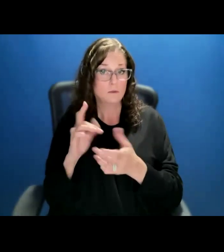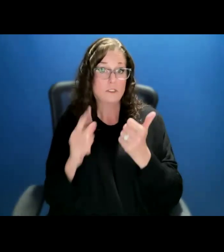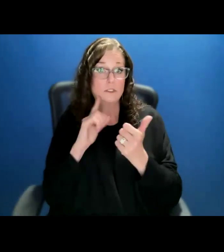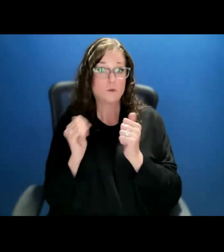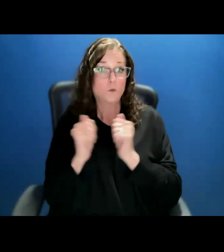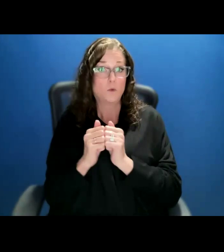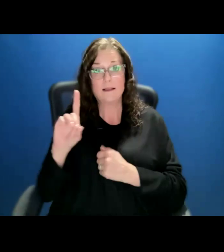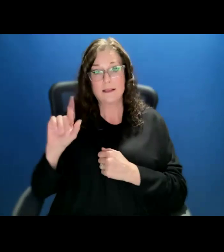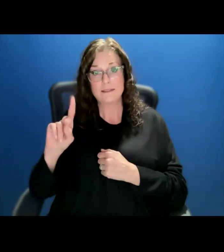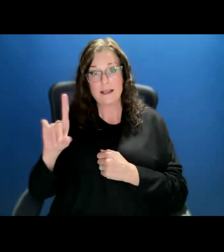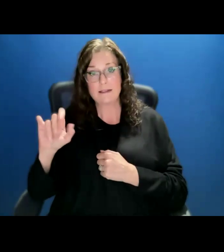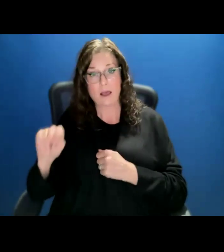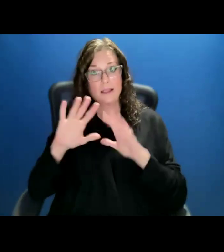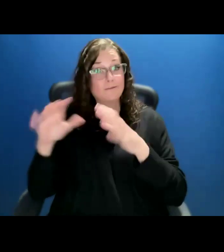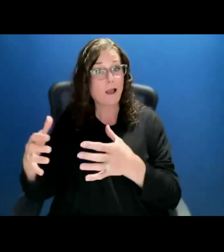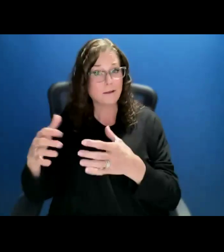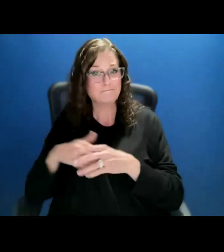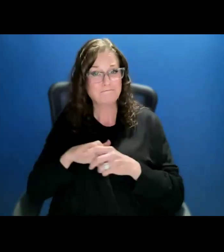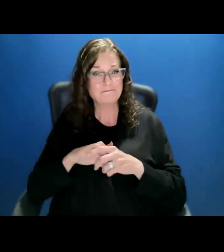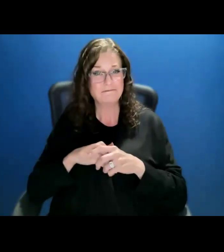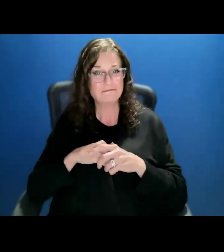with Dandelion's flock.